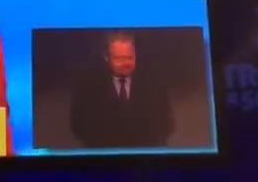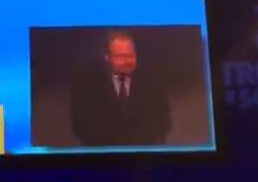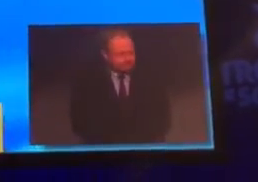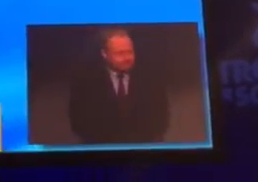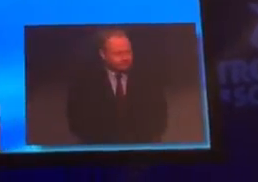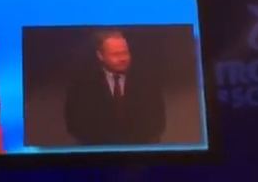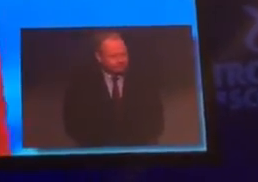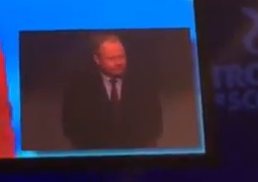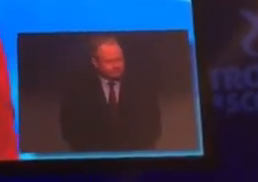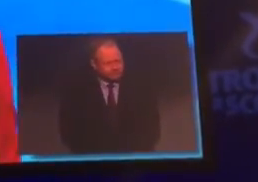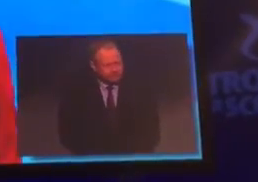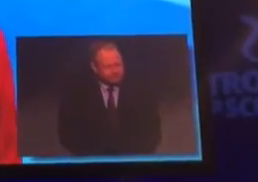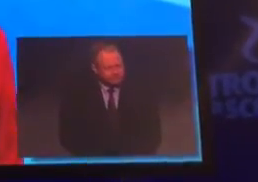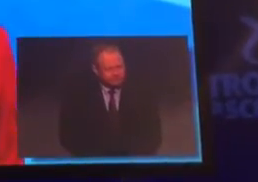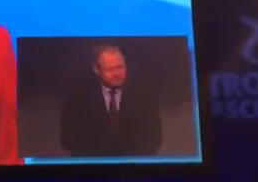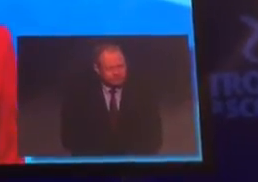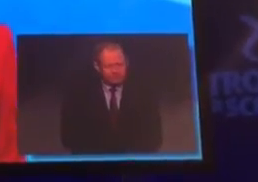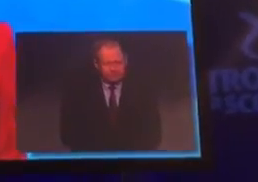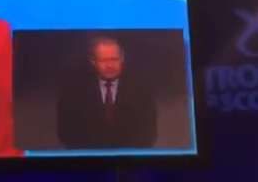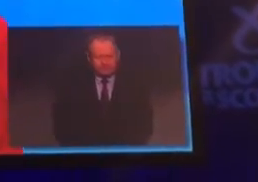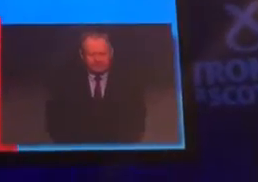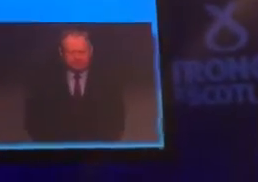Tories.